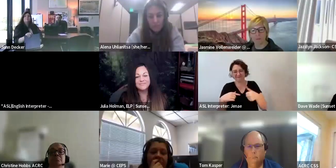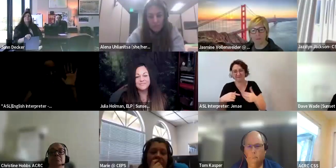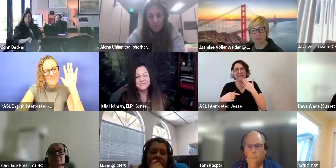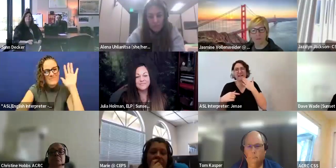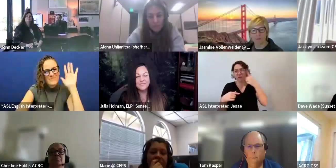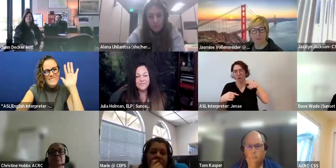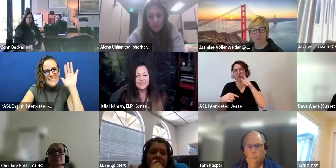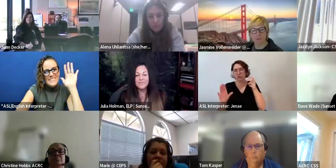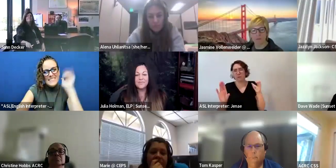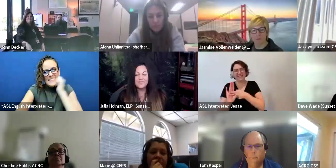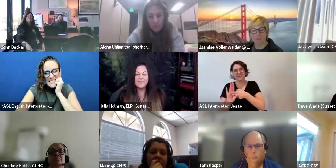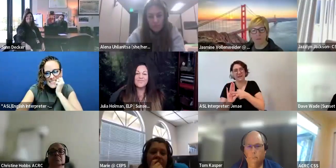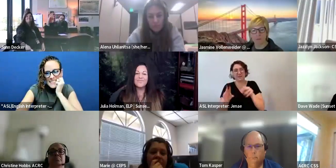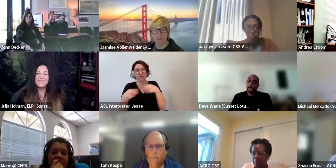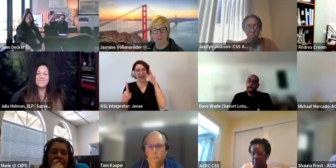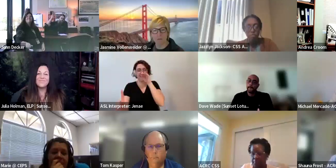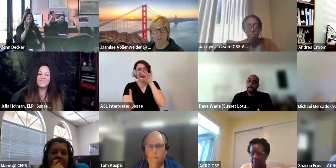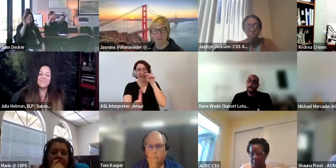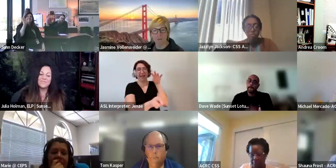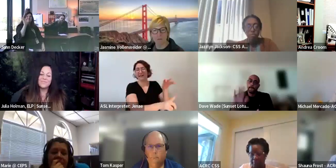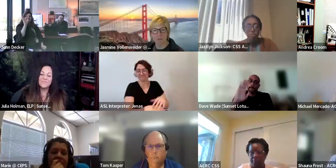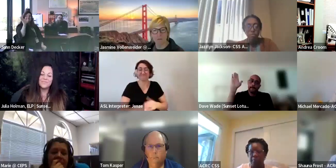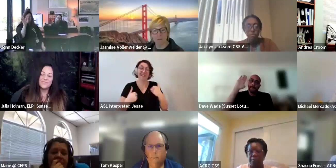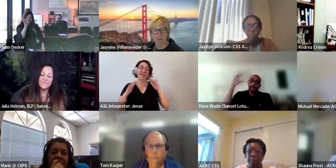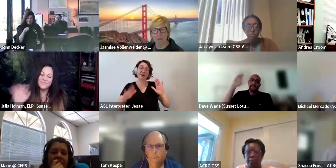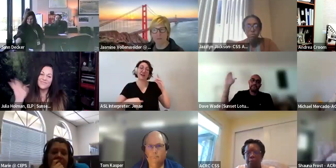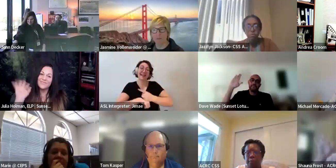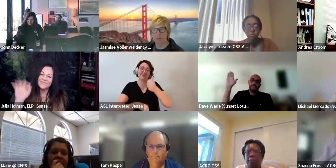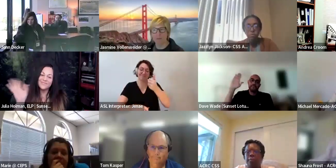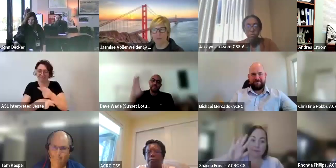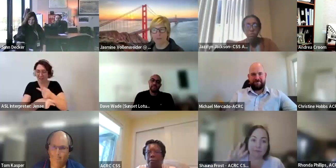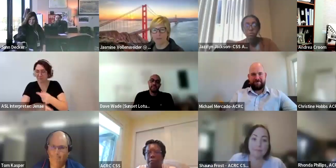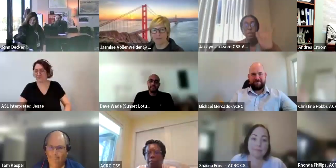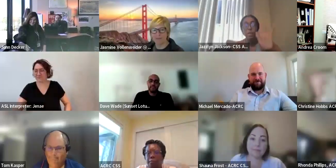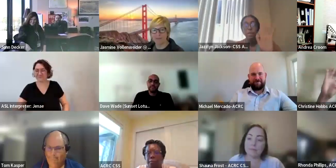in providing spotlights today. So have a great rest of your day, folks. Take good care.